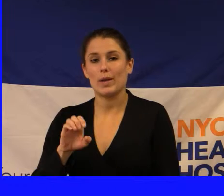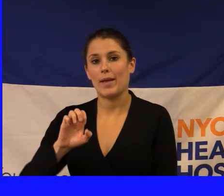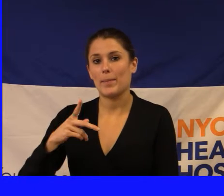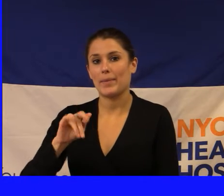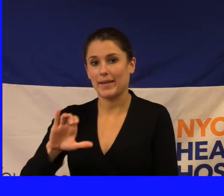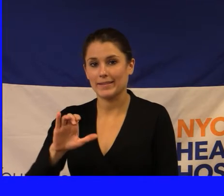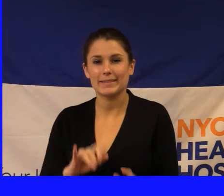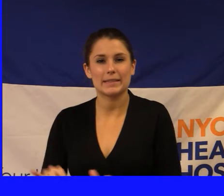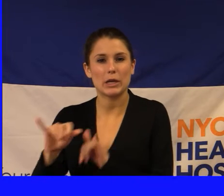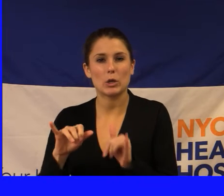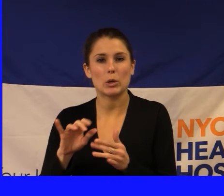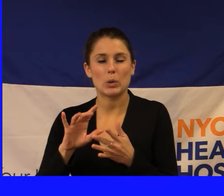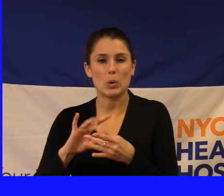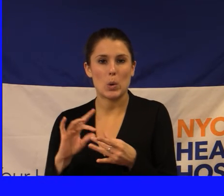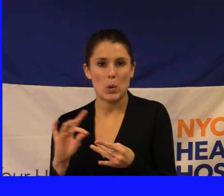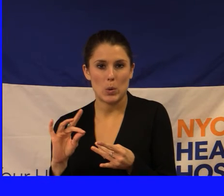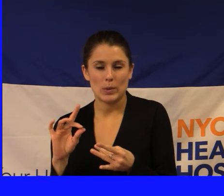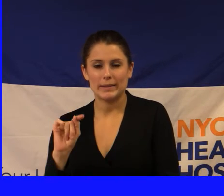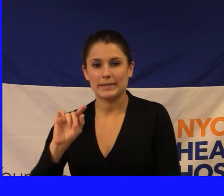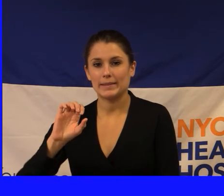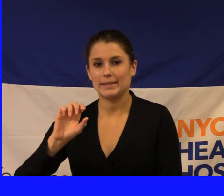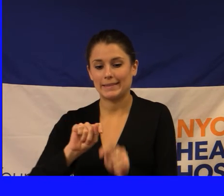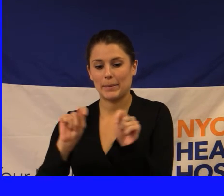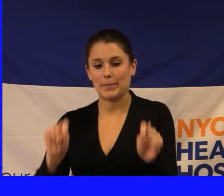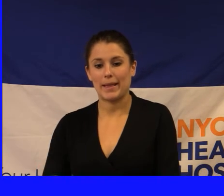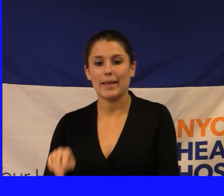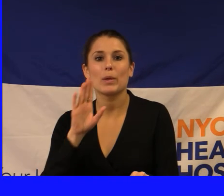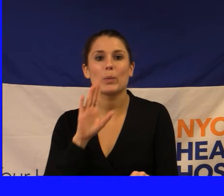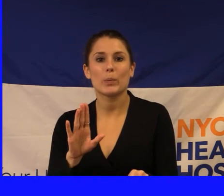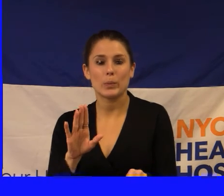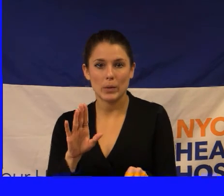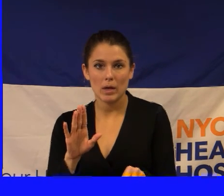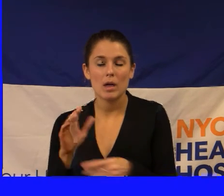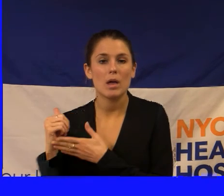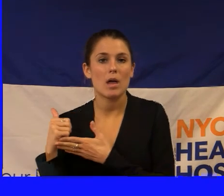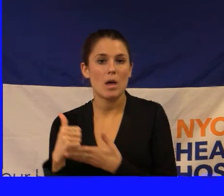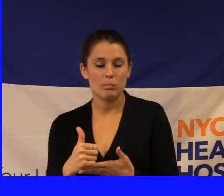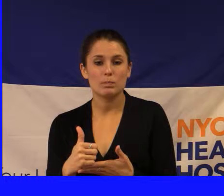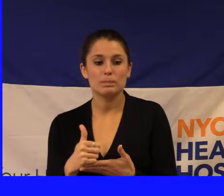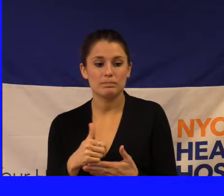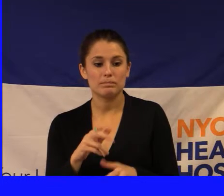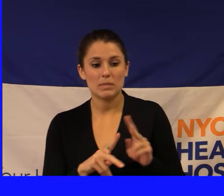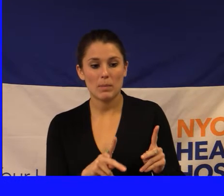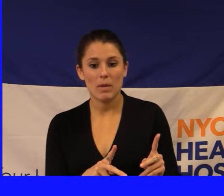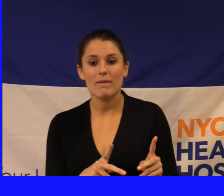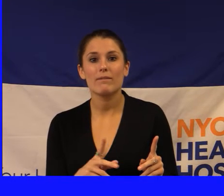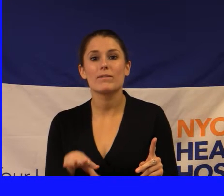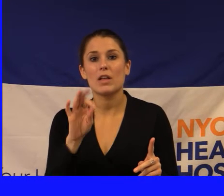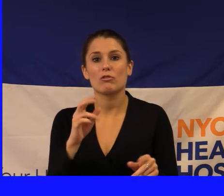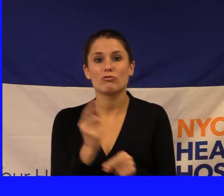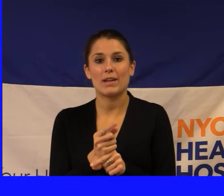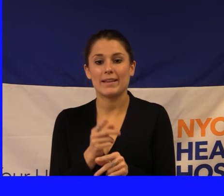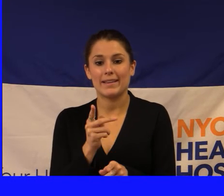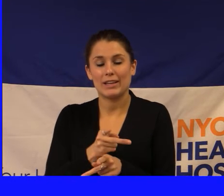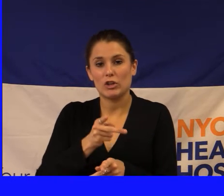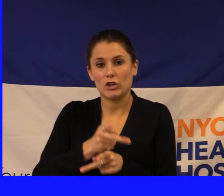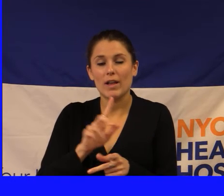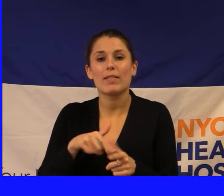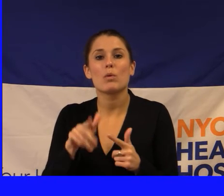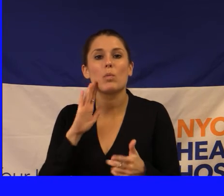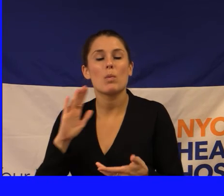template that will facilitate getting the right care. And then we're going to partner with the Ambulatory Care